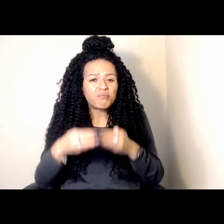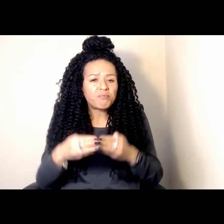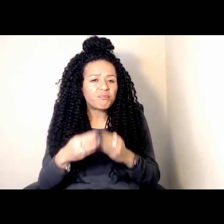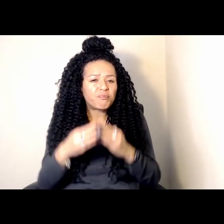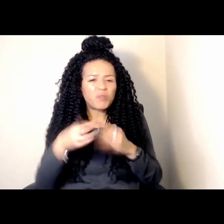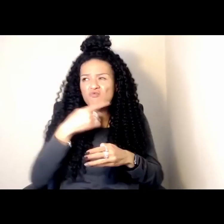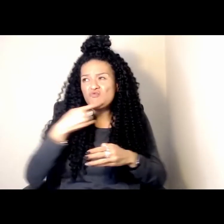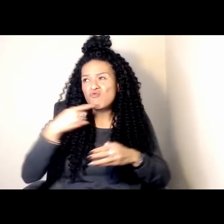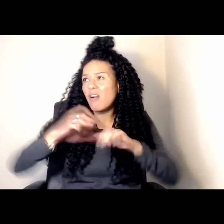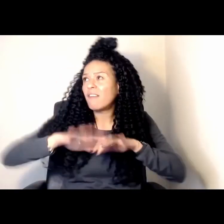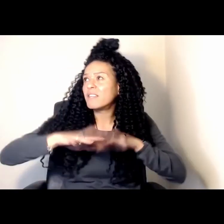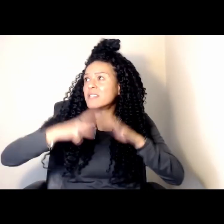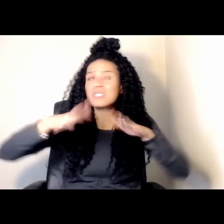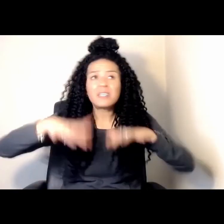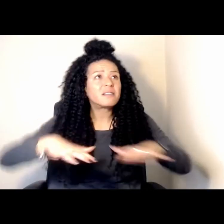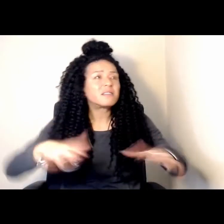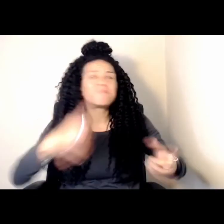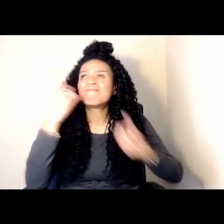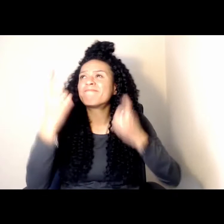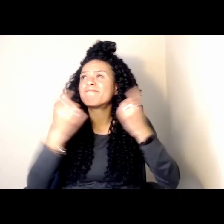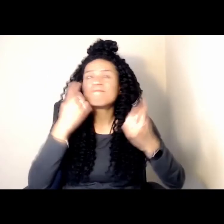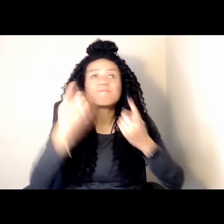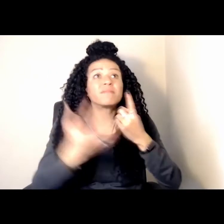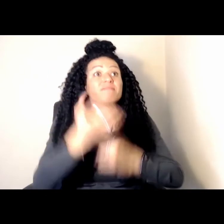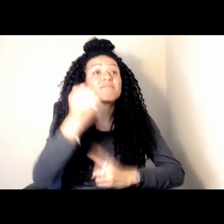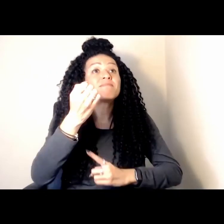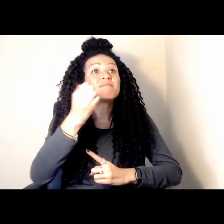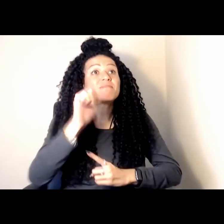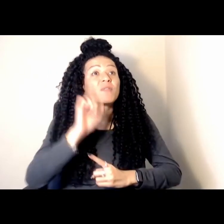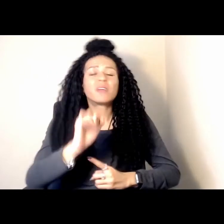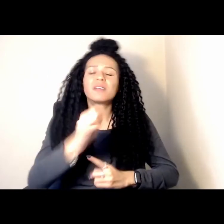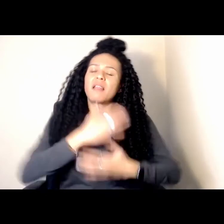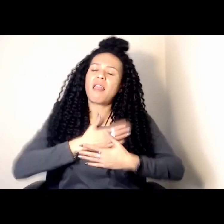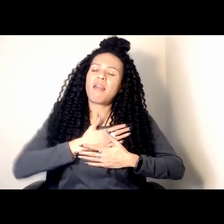for somewhere out of sight of his beloved Erin.